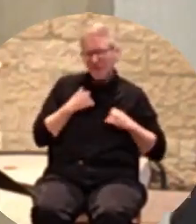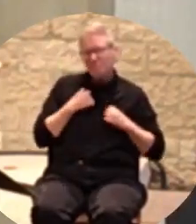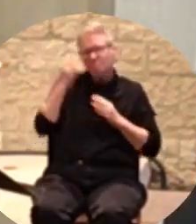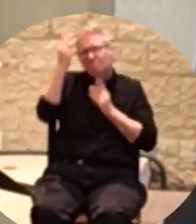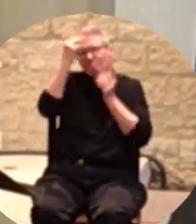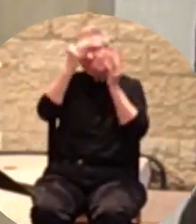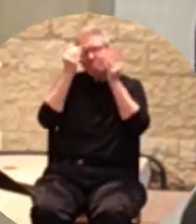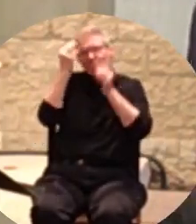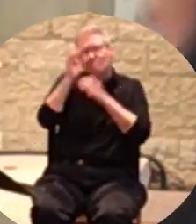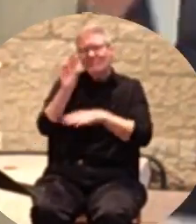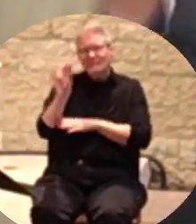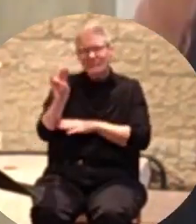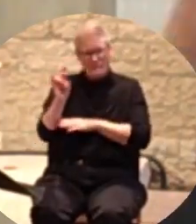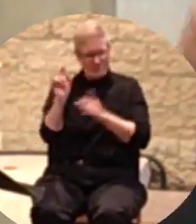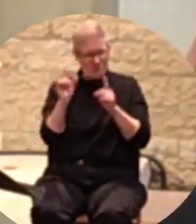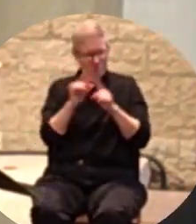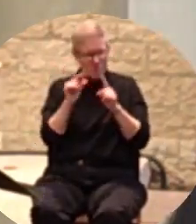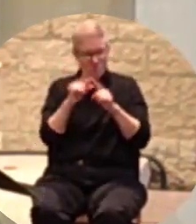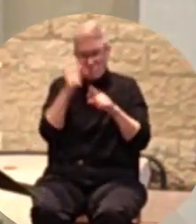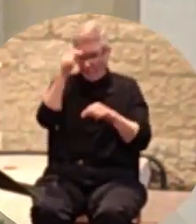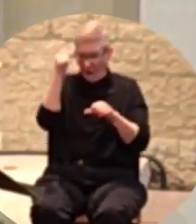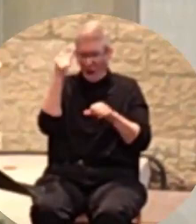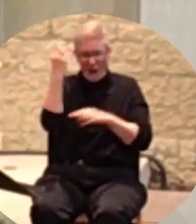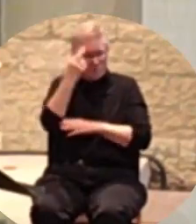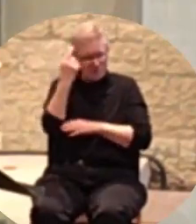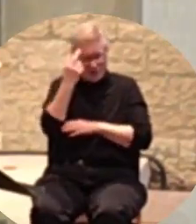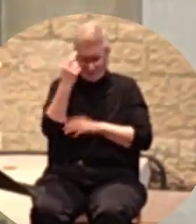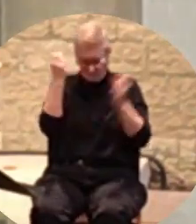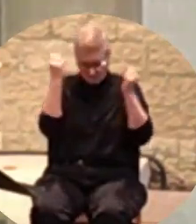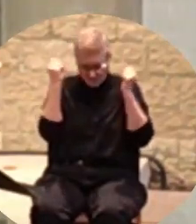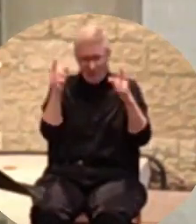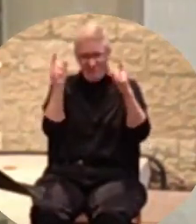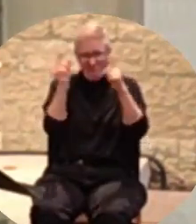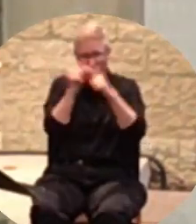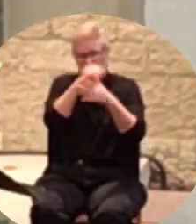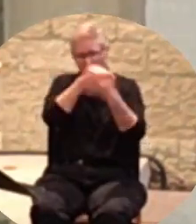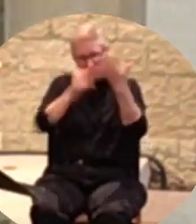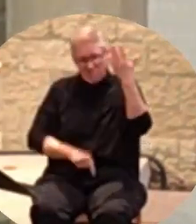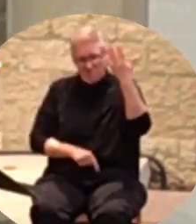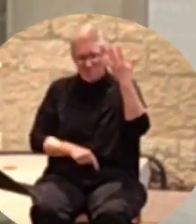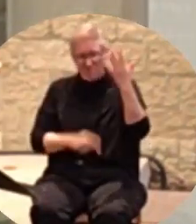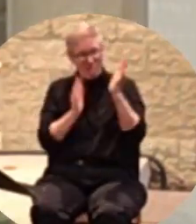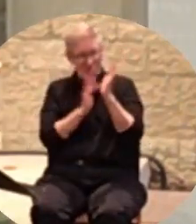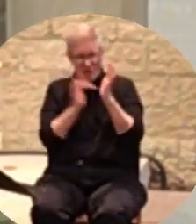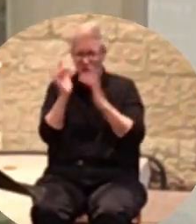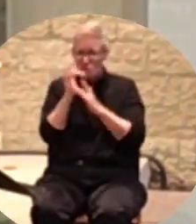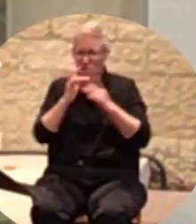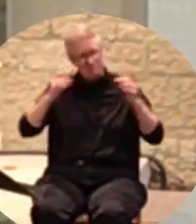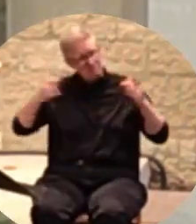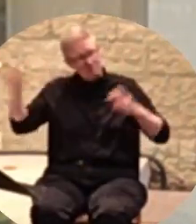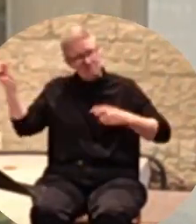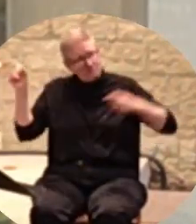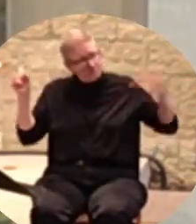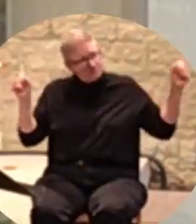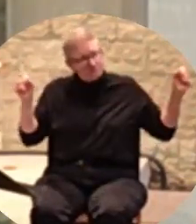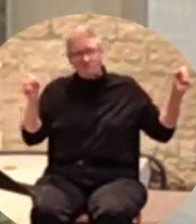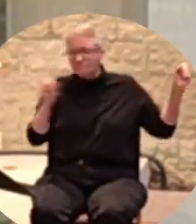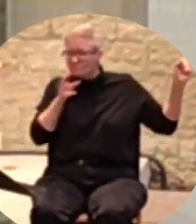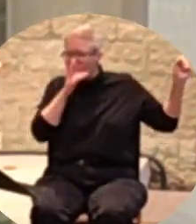words, I realized that so many of these words that Jesus uttered from that cross was literally a